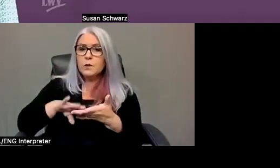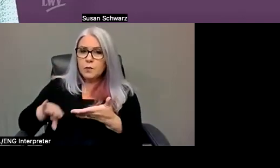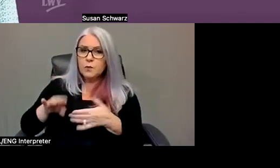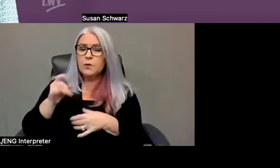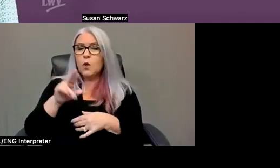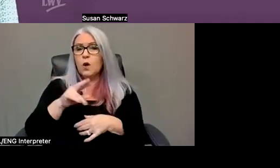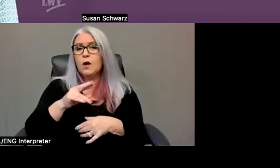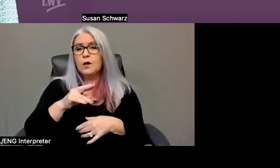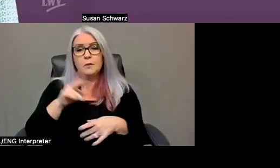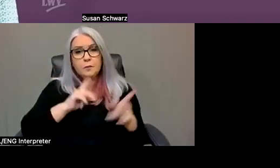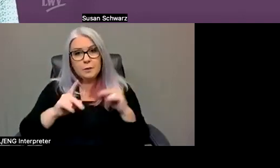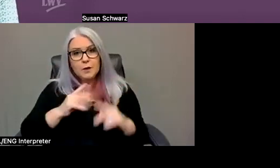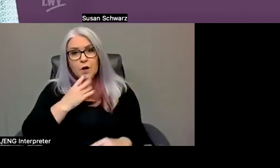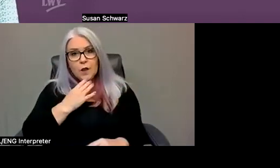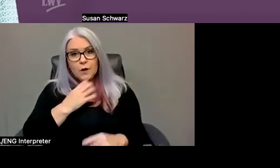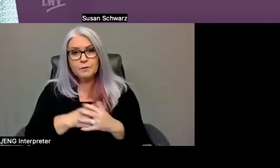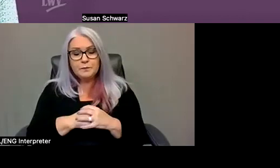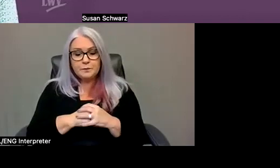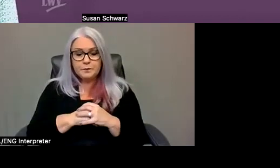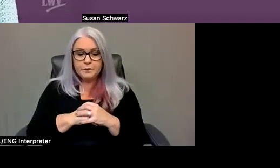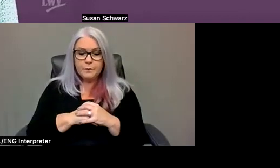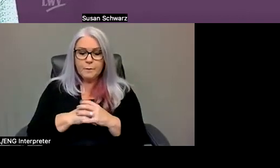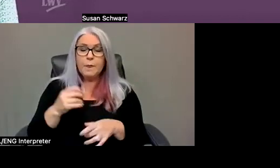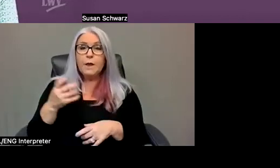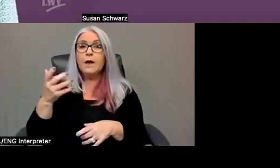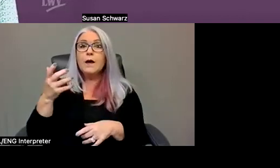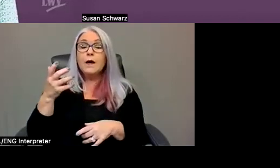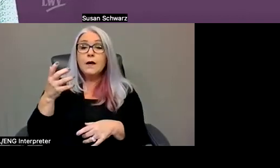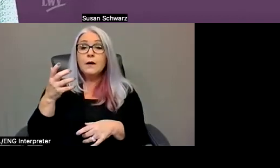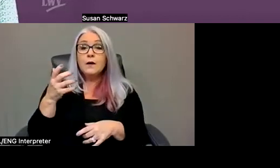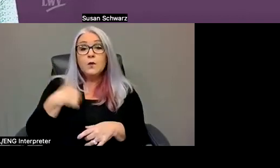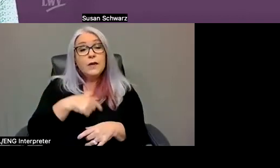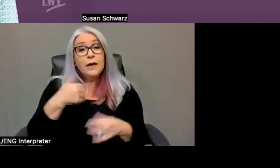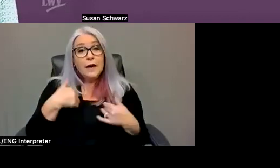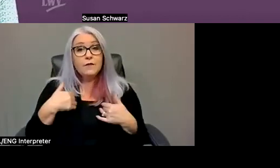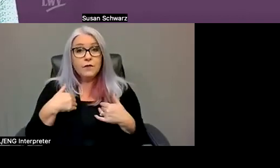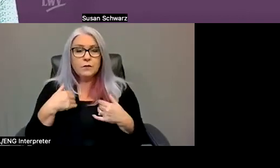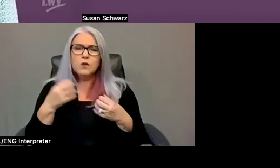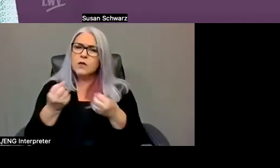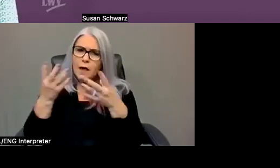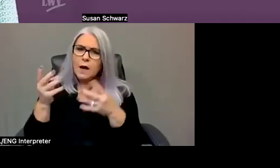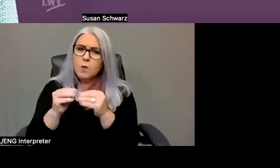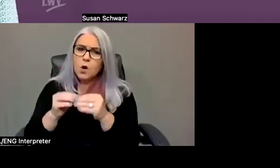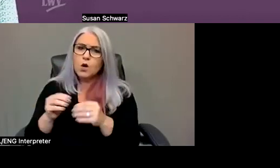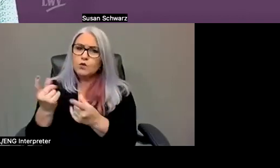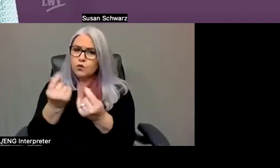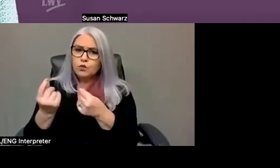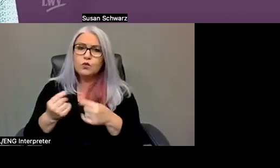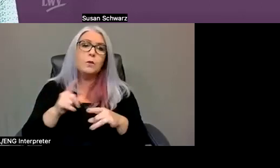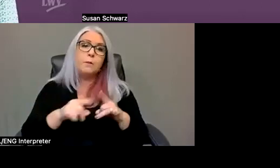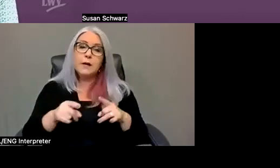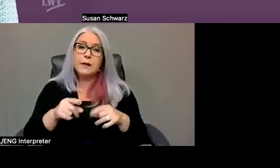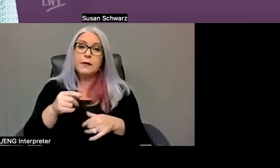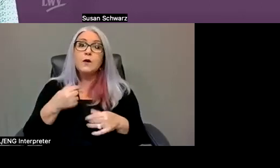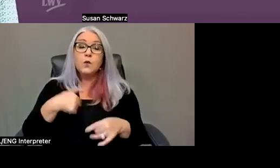color. So we have done everything we can, not everything we can, there's much, much more, but we've done more than past